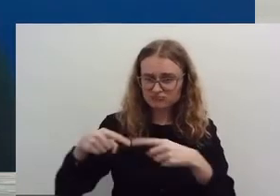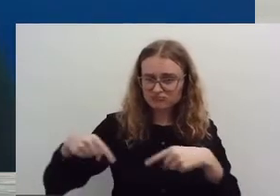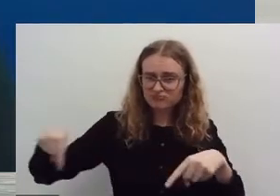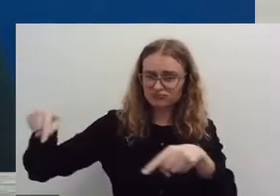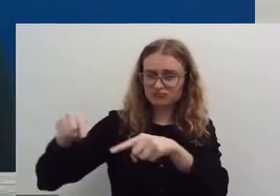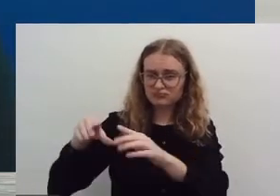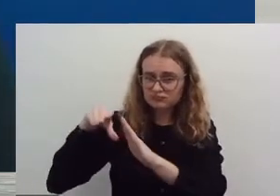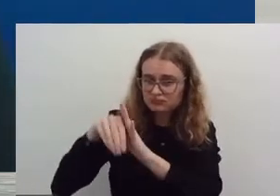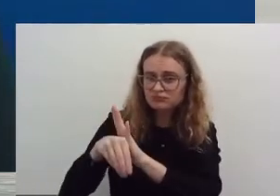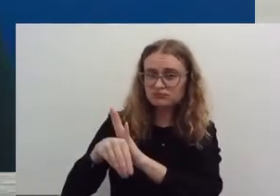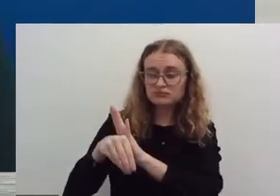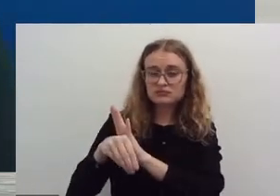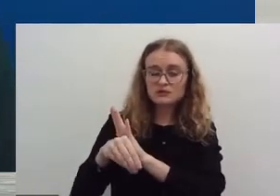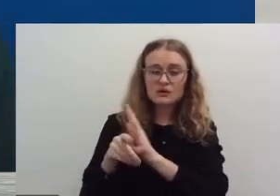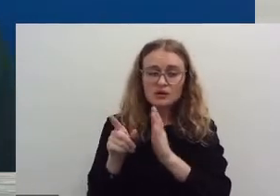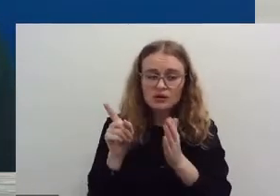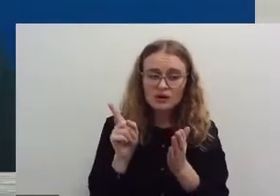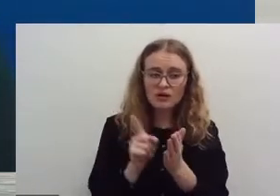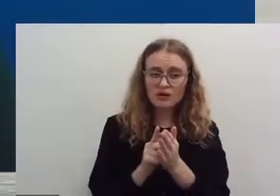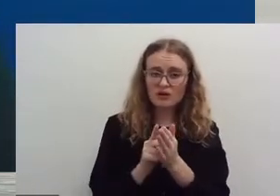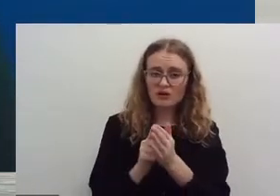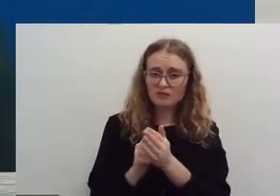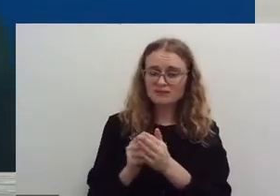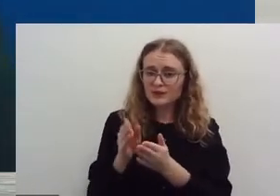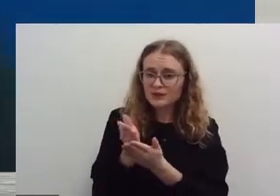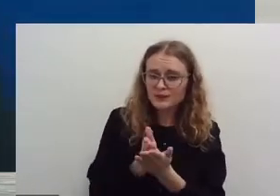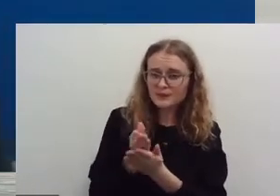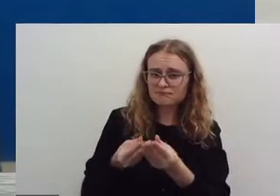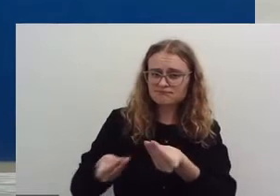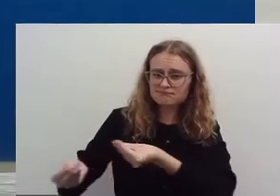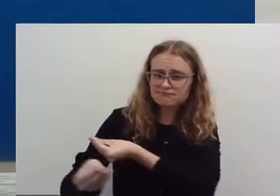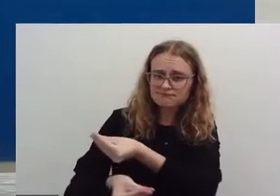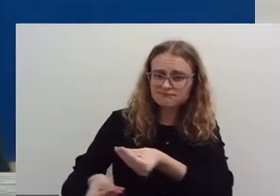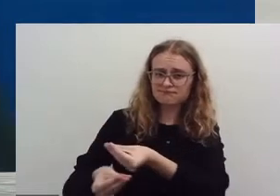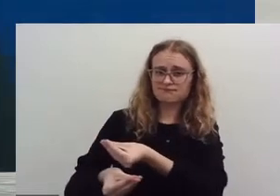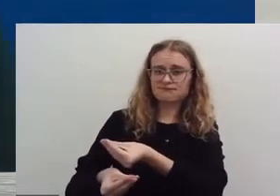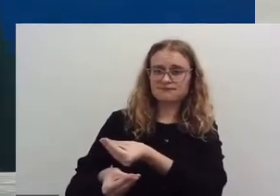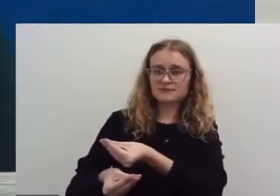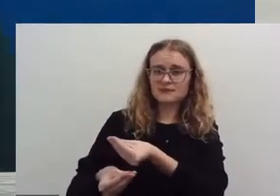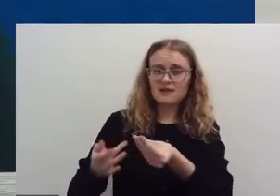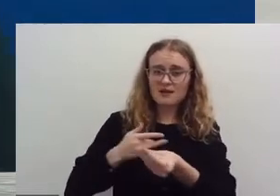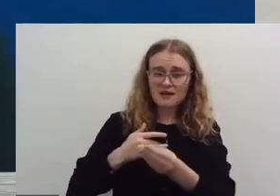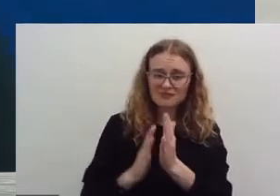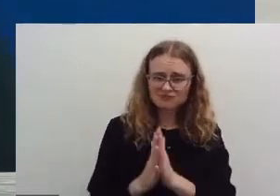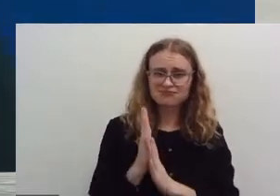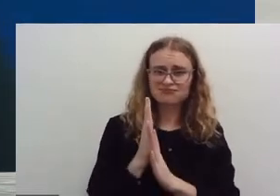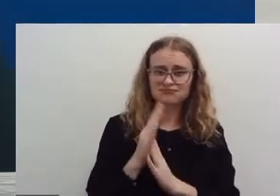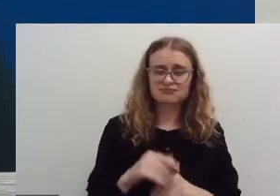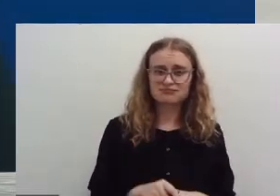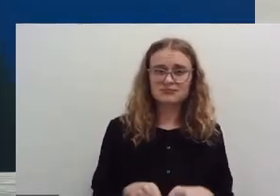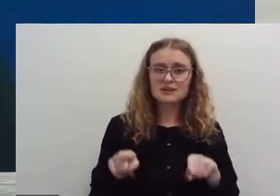successful. And we also shall give real responsibility to children and young people